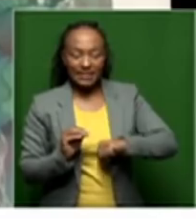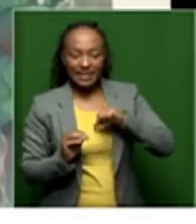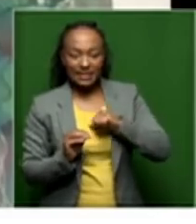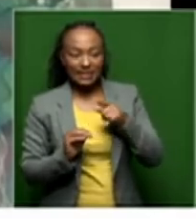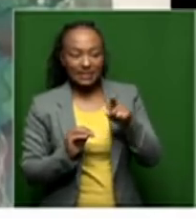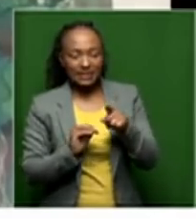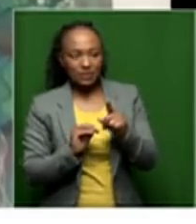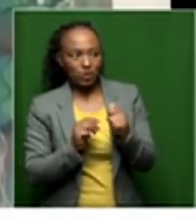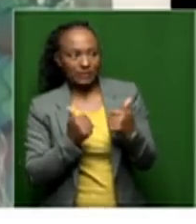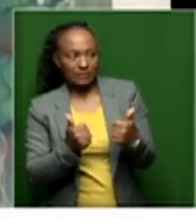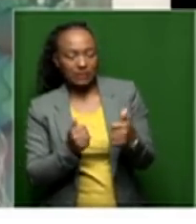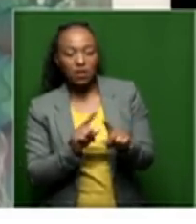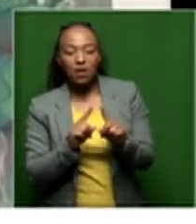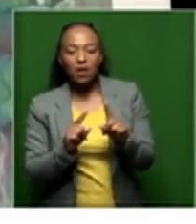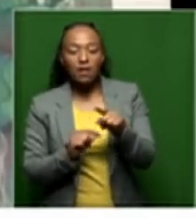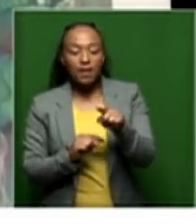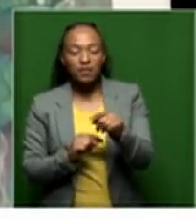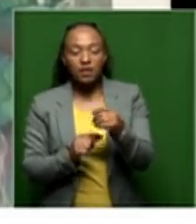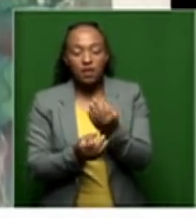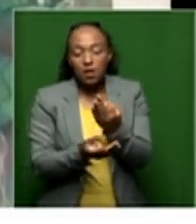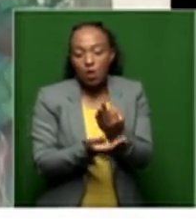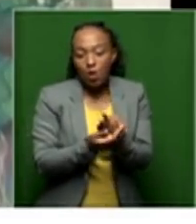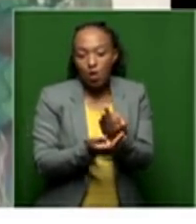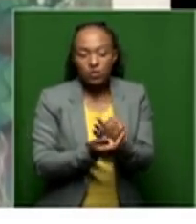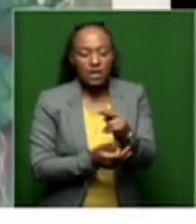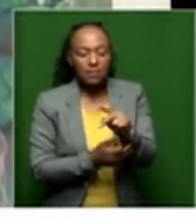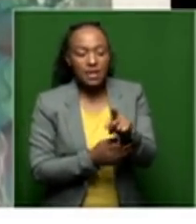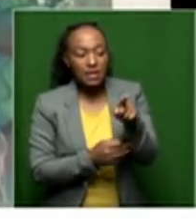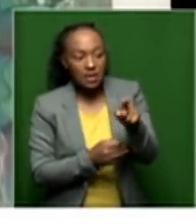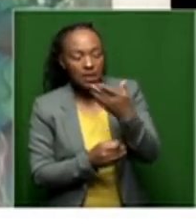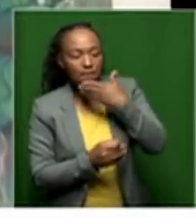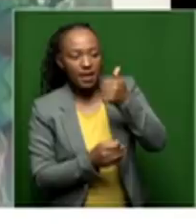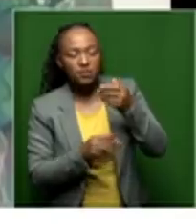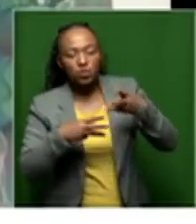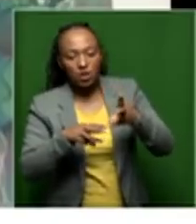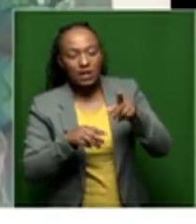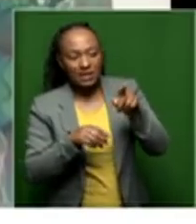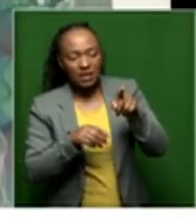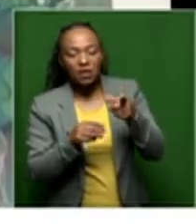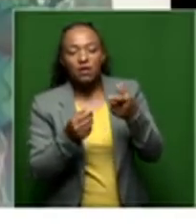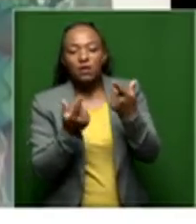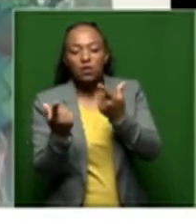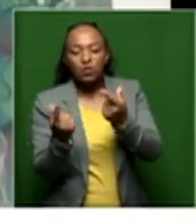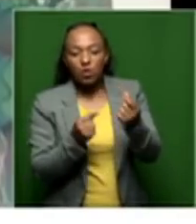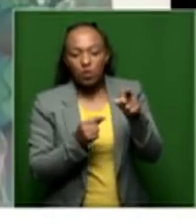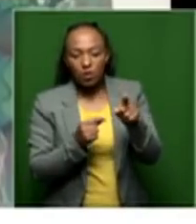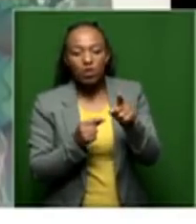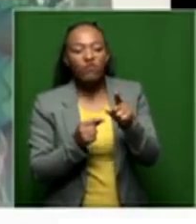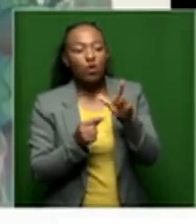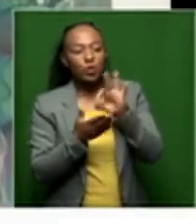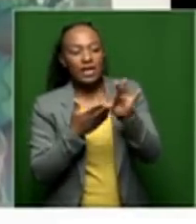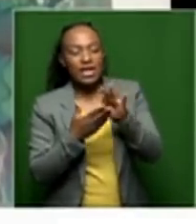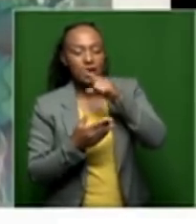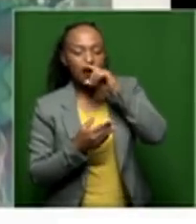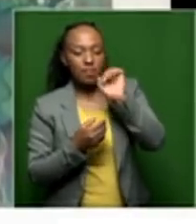reputation. And so the law enforcement agencies are the best possible way for them to actually clear their names.